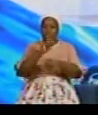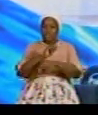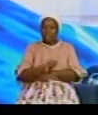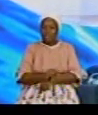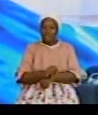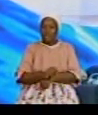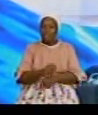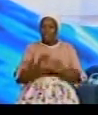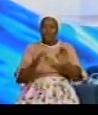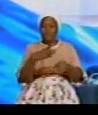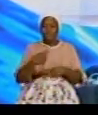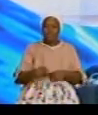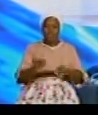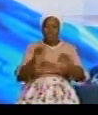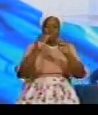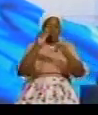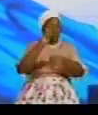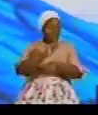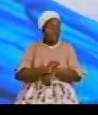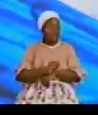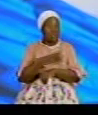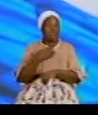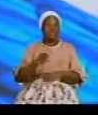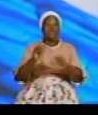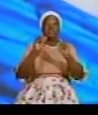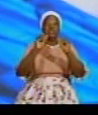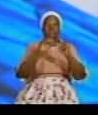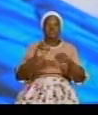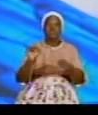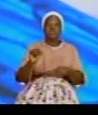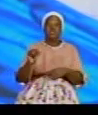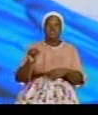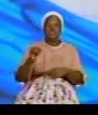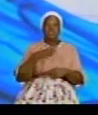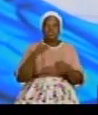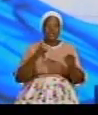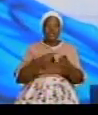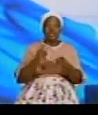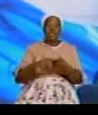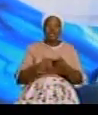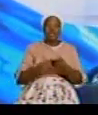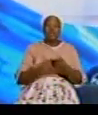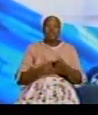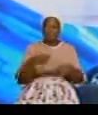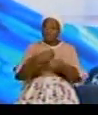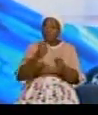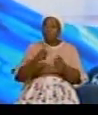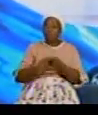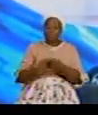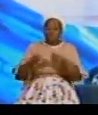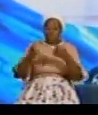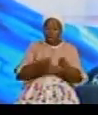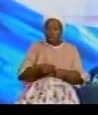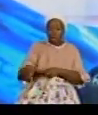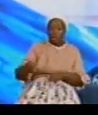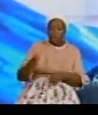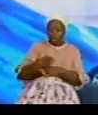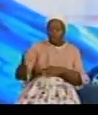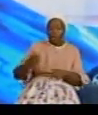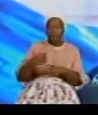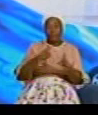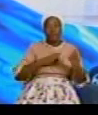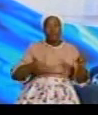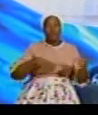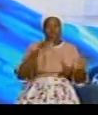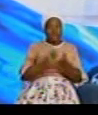the teaching of the elders that makes you go away from the Lord, that